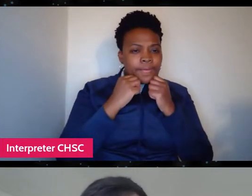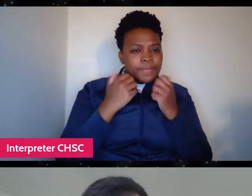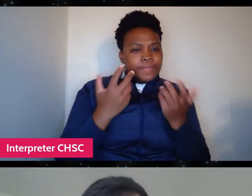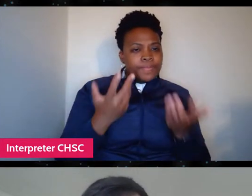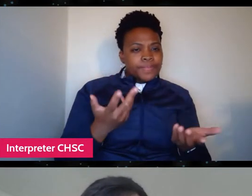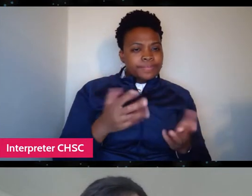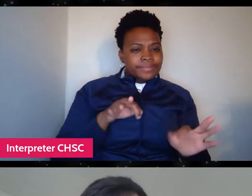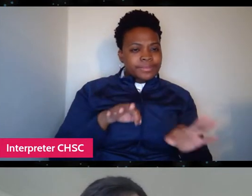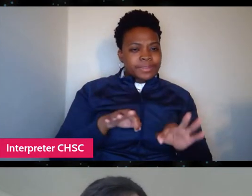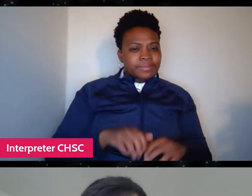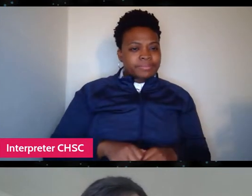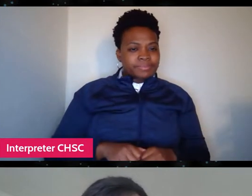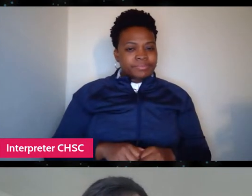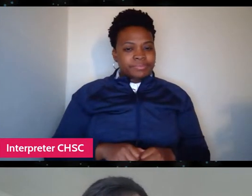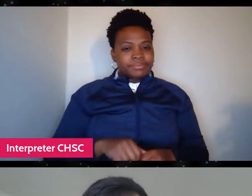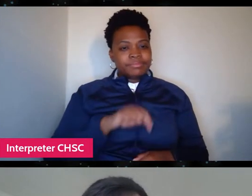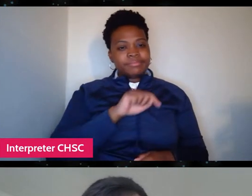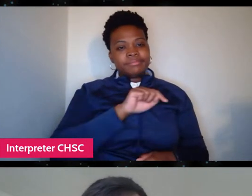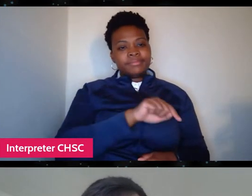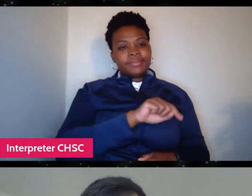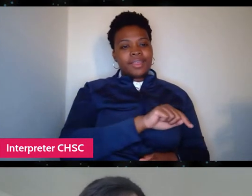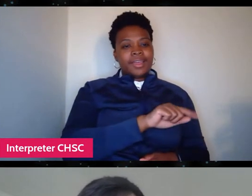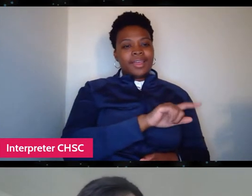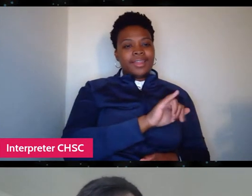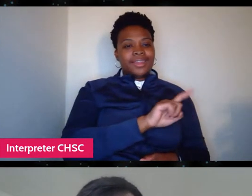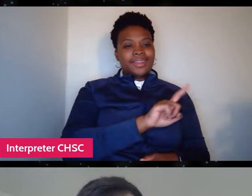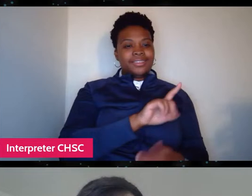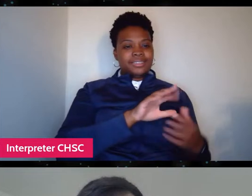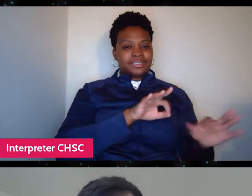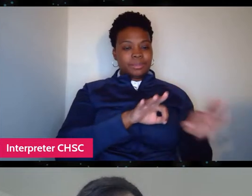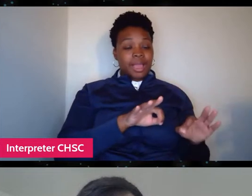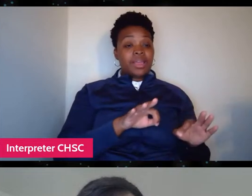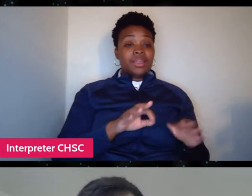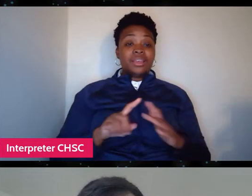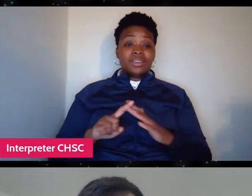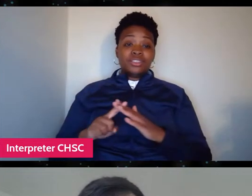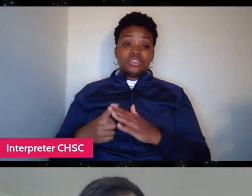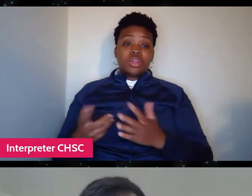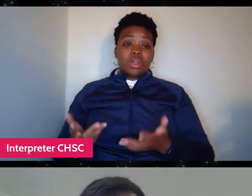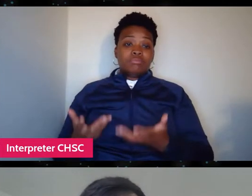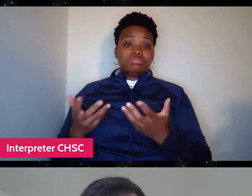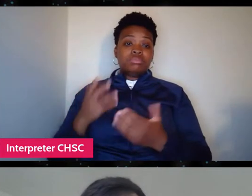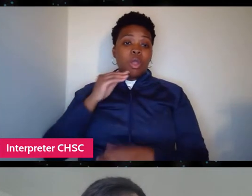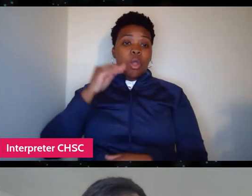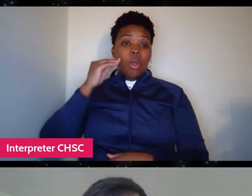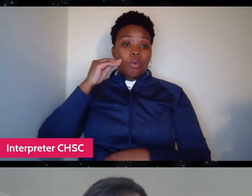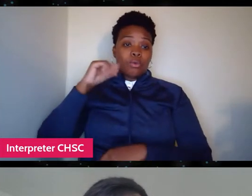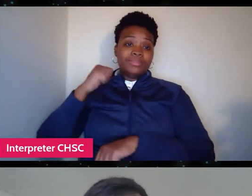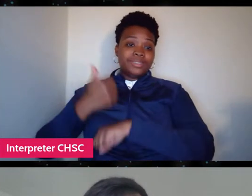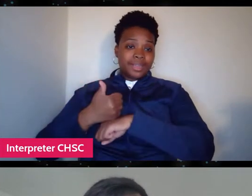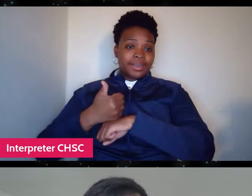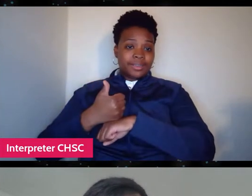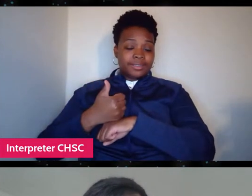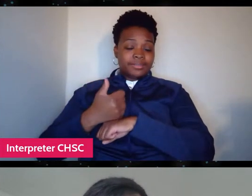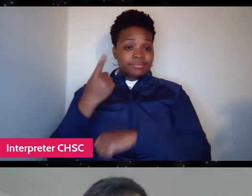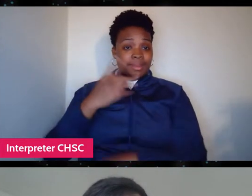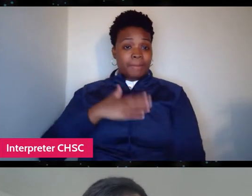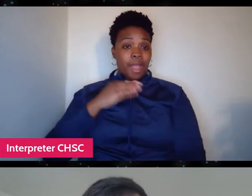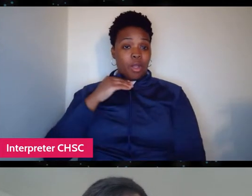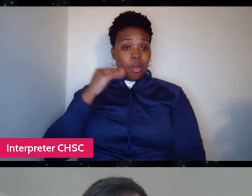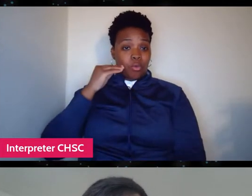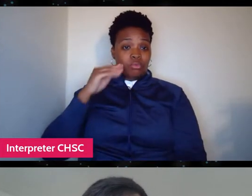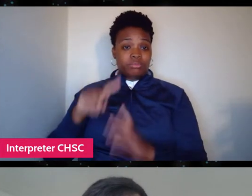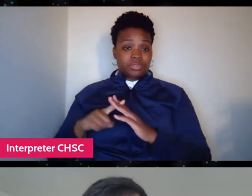So it was definitely fostered in the home setting, you know, like in my home. And my